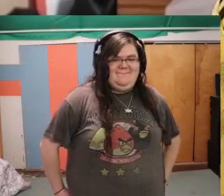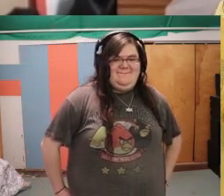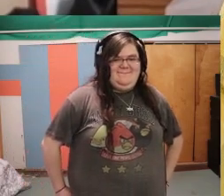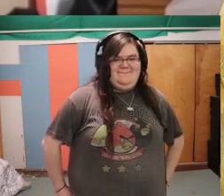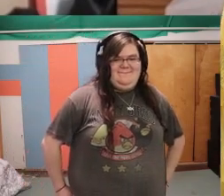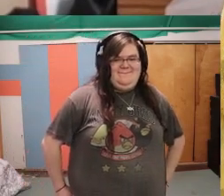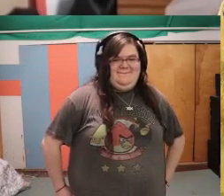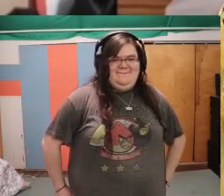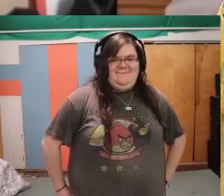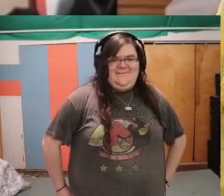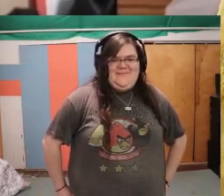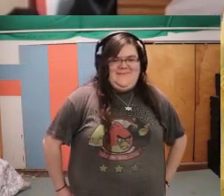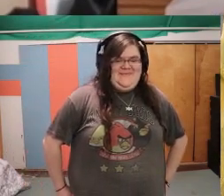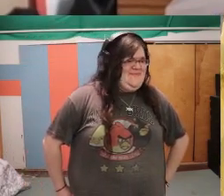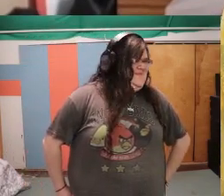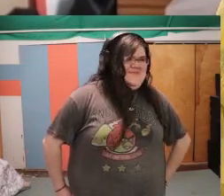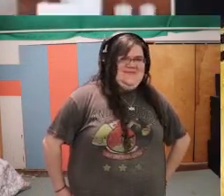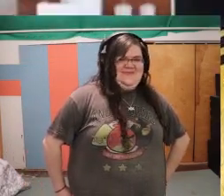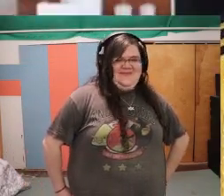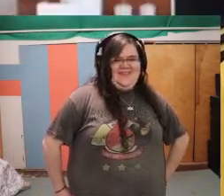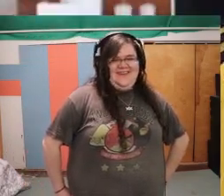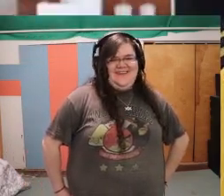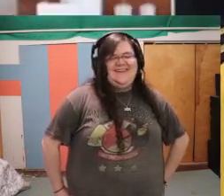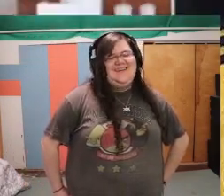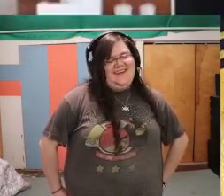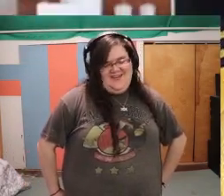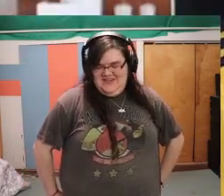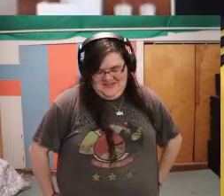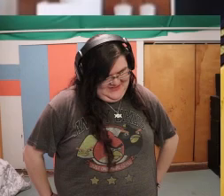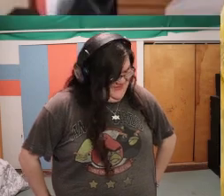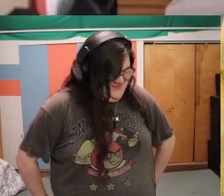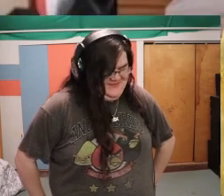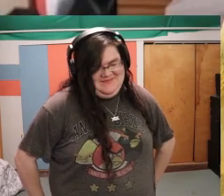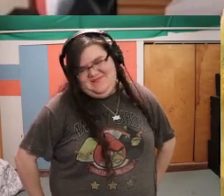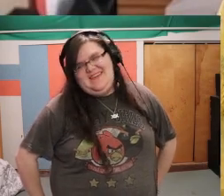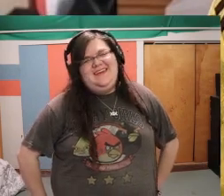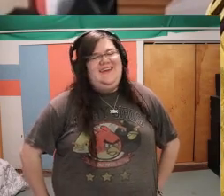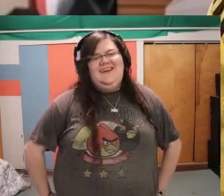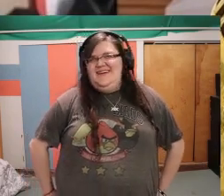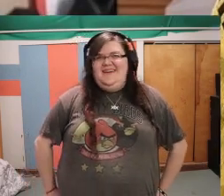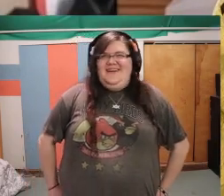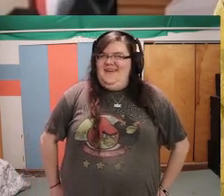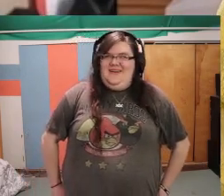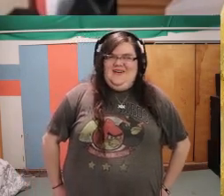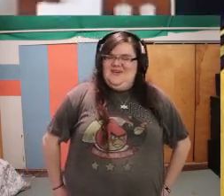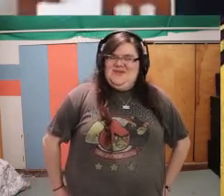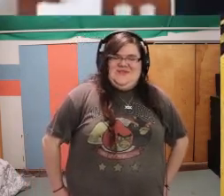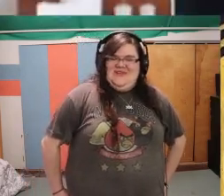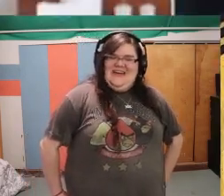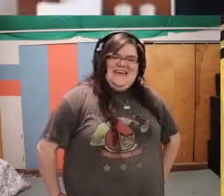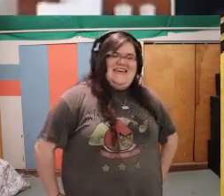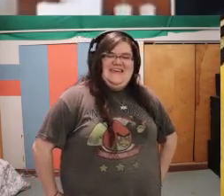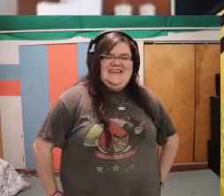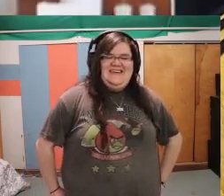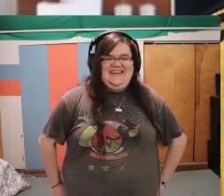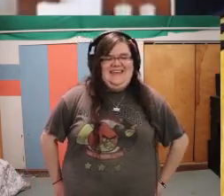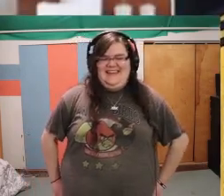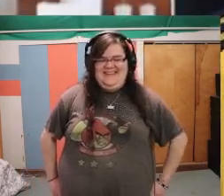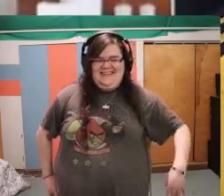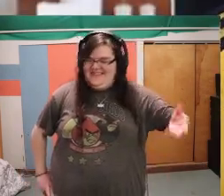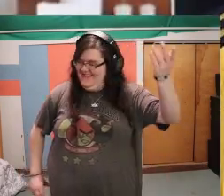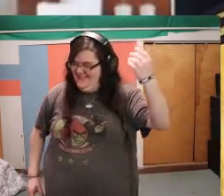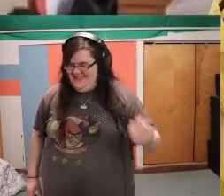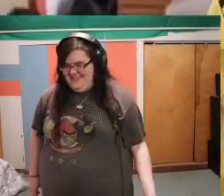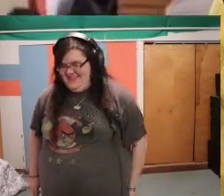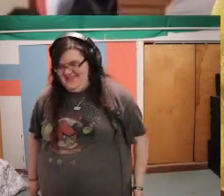Let's go. What? It's because you're clapped. Is it because? Yeah, you... of course. You're scared to show your face. Look at your hair, bro. Look at your hair. No. But you can say all